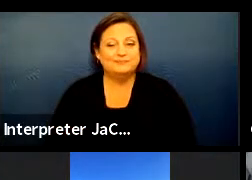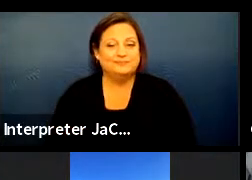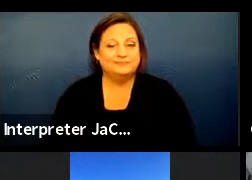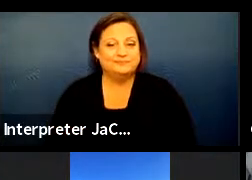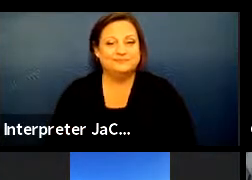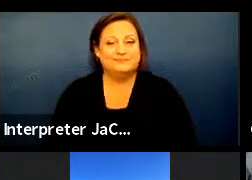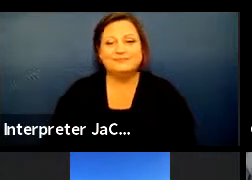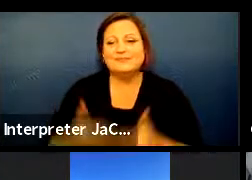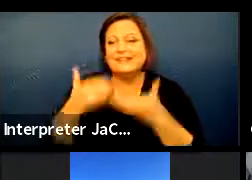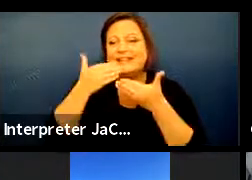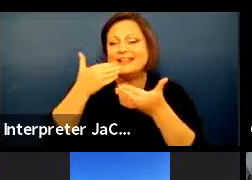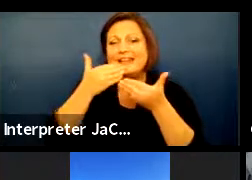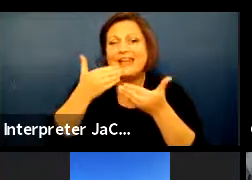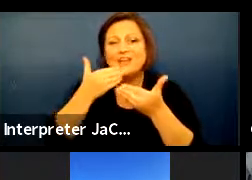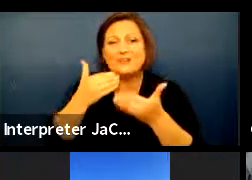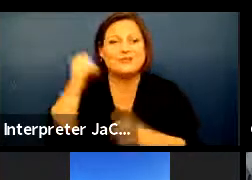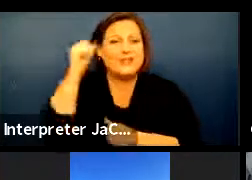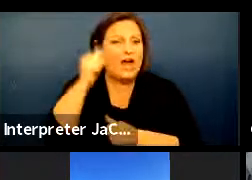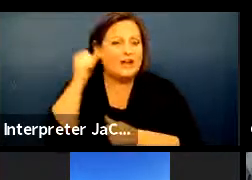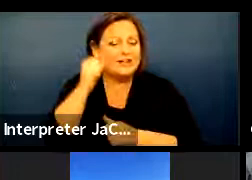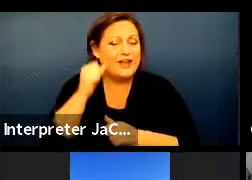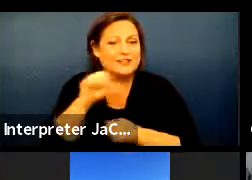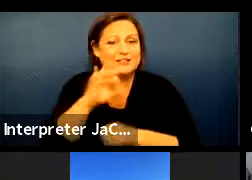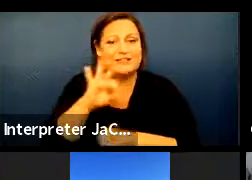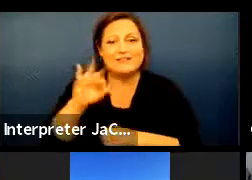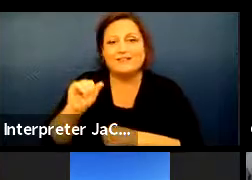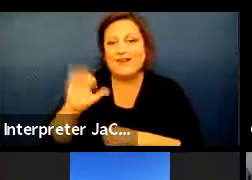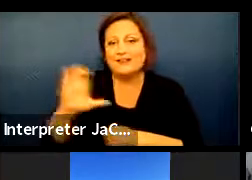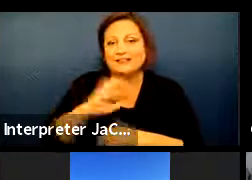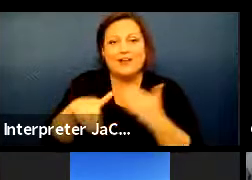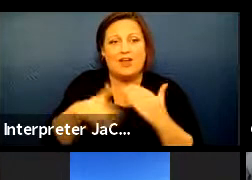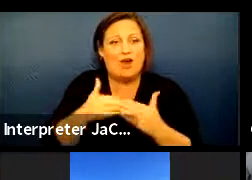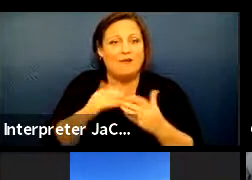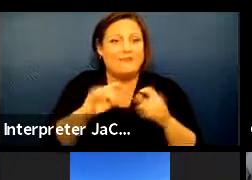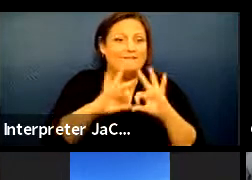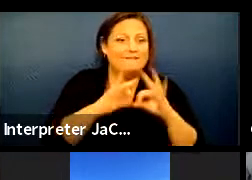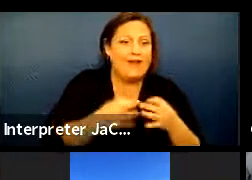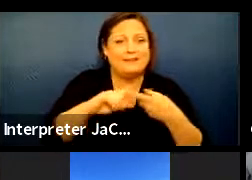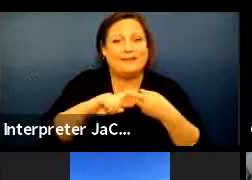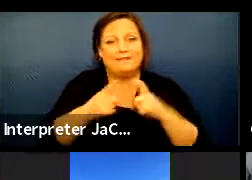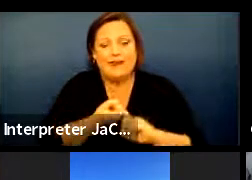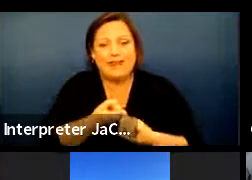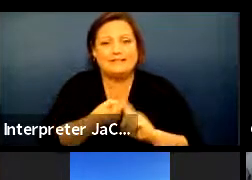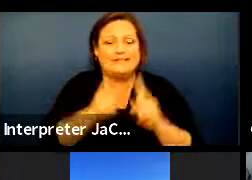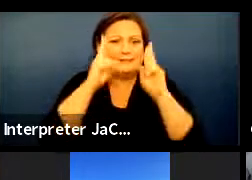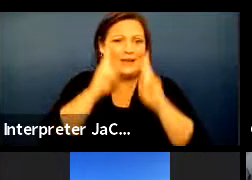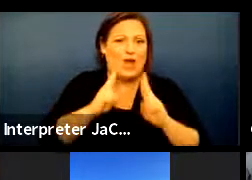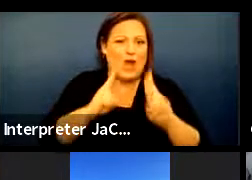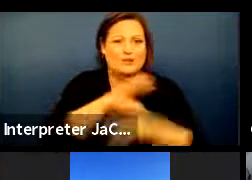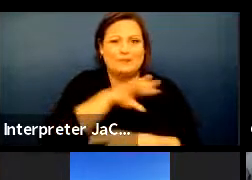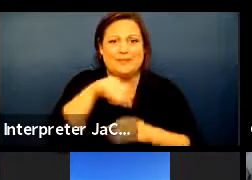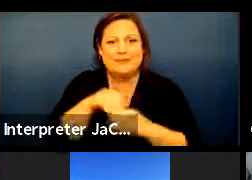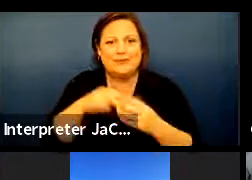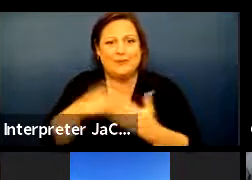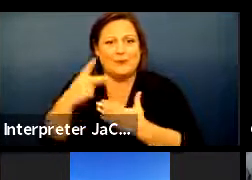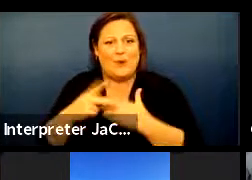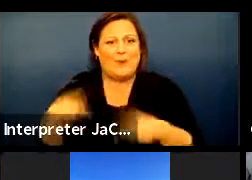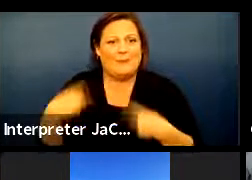Thank you so much to the audiology faculty, all my family and friends. It's been an honor to be part of the program for the past 4 years.